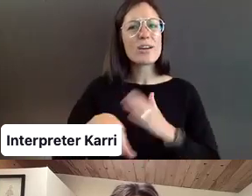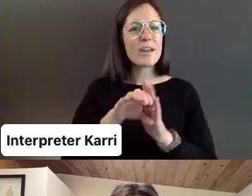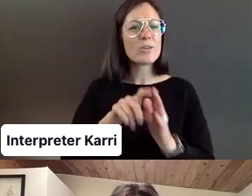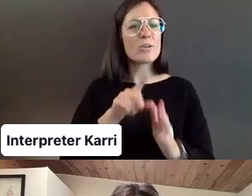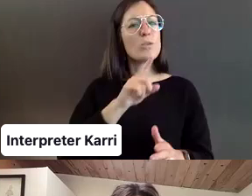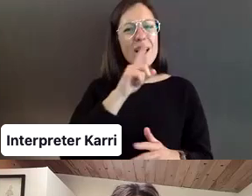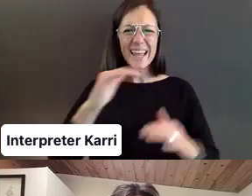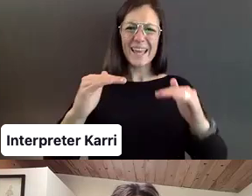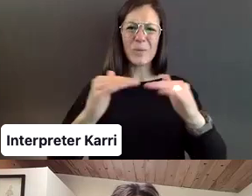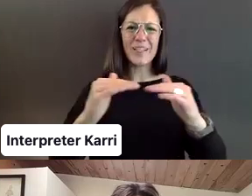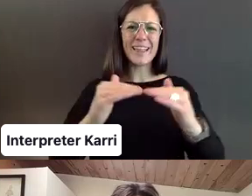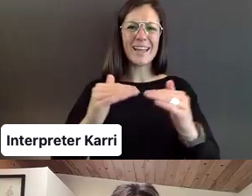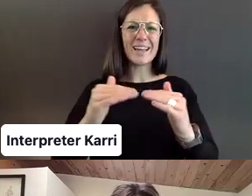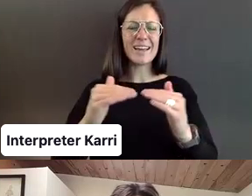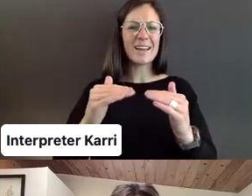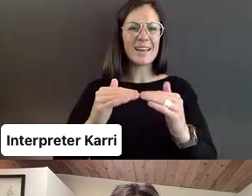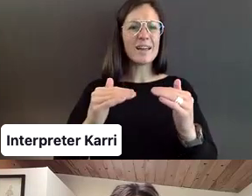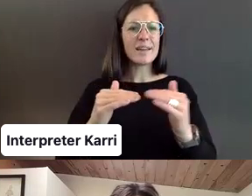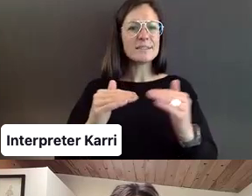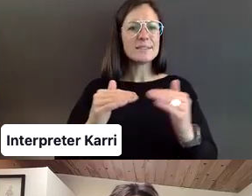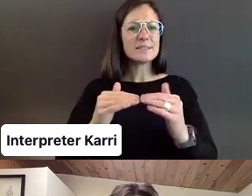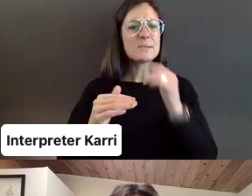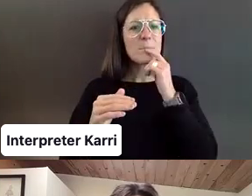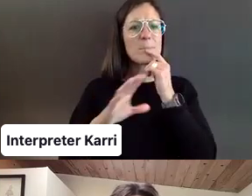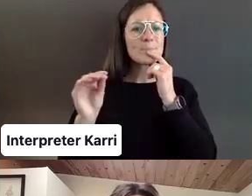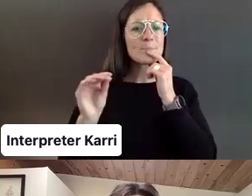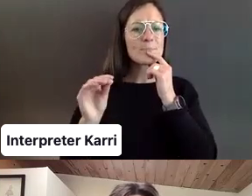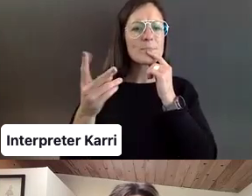quite equally. And they're both